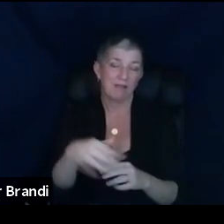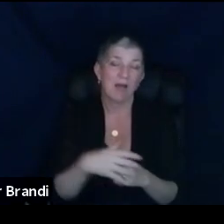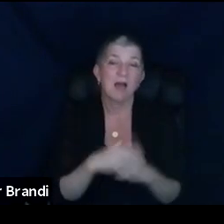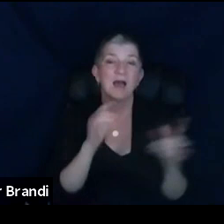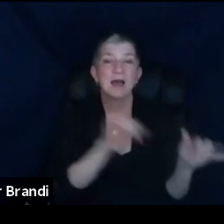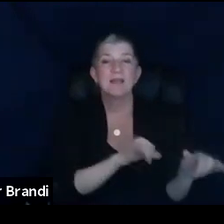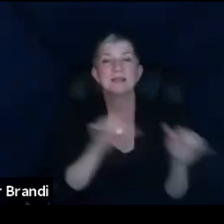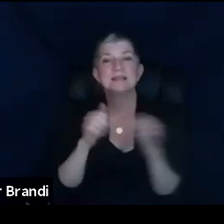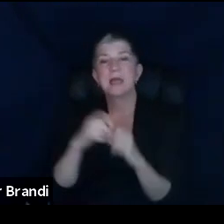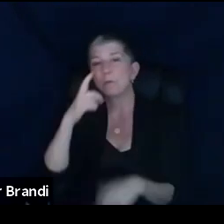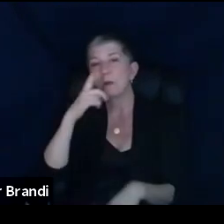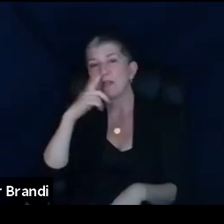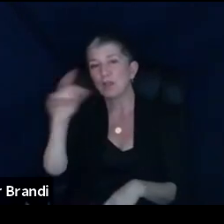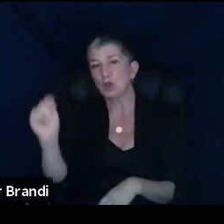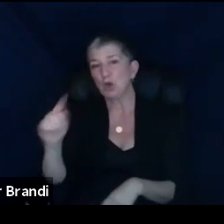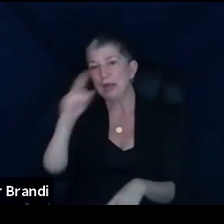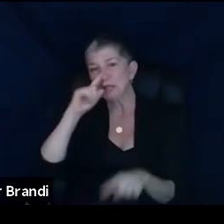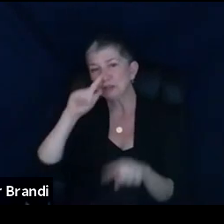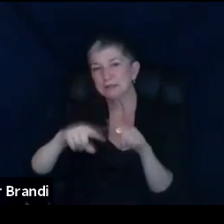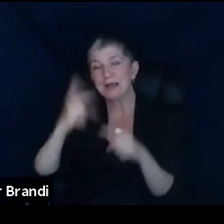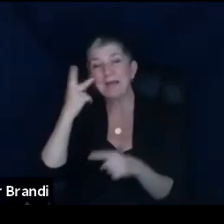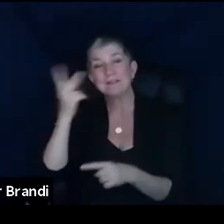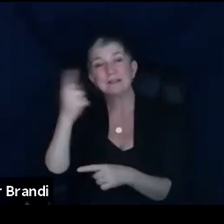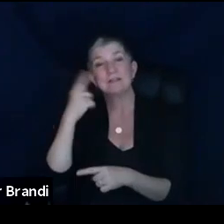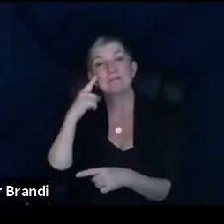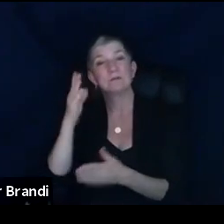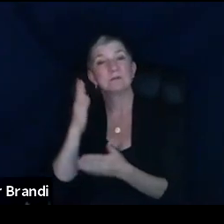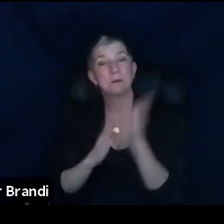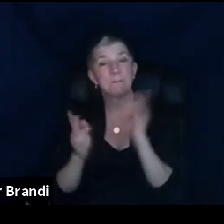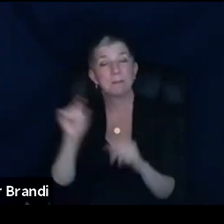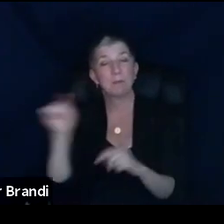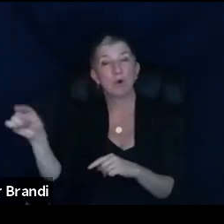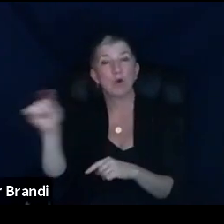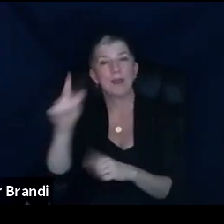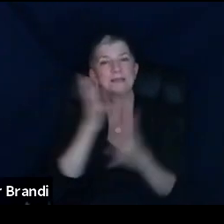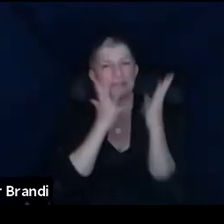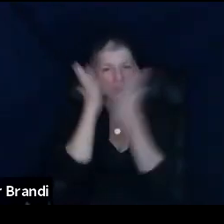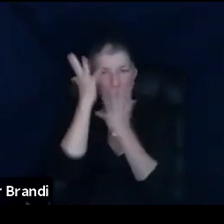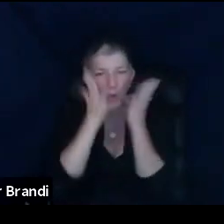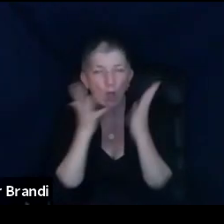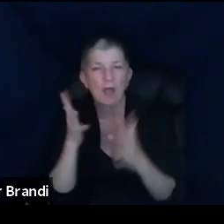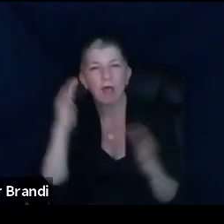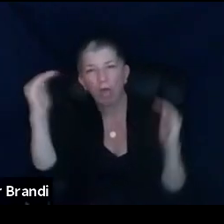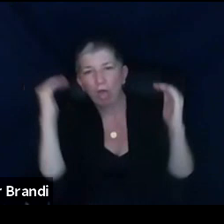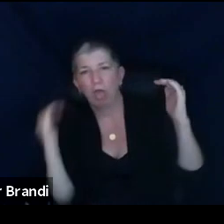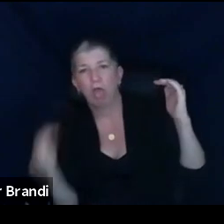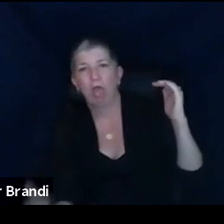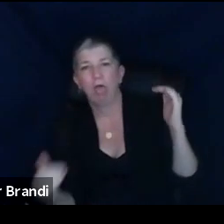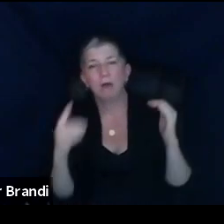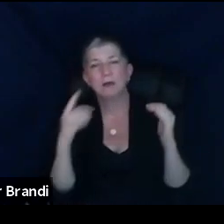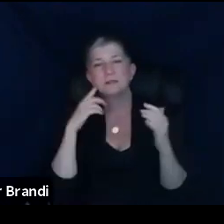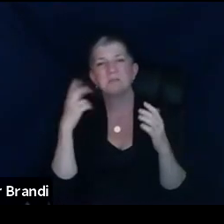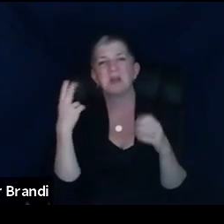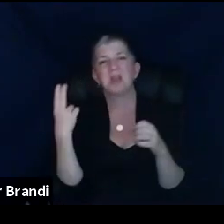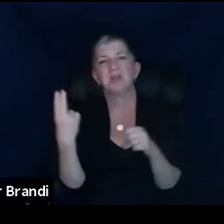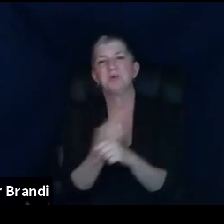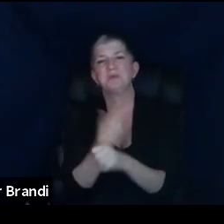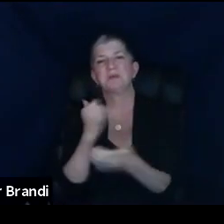with urination. You know, I've seen some people where for them, it's the humiliation, the degradation of someone using them as a personal